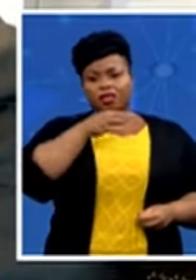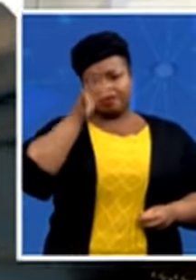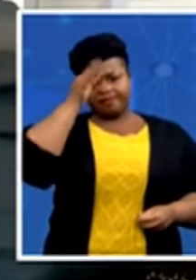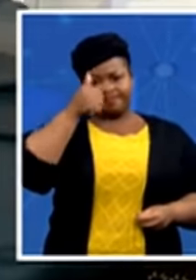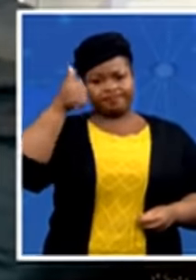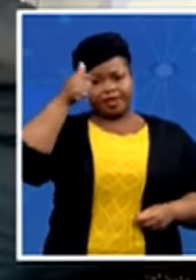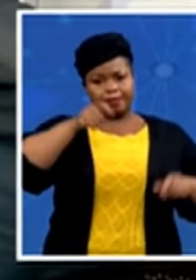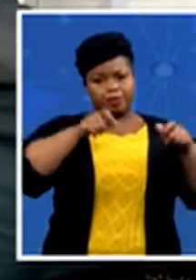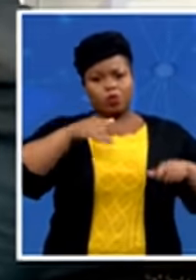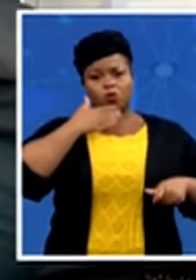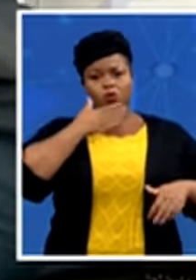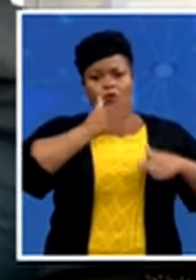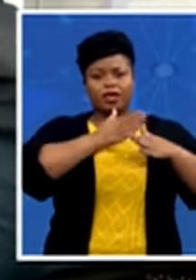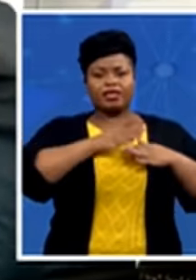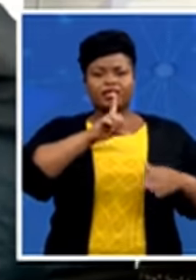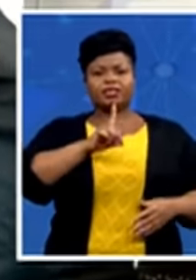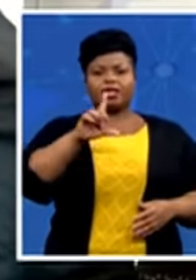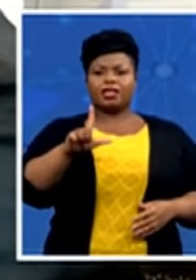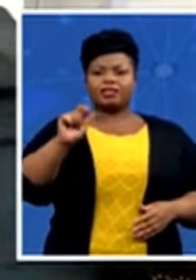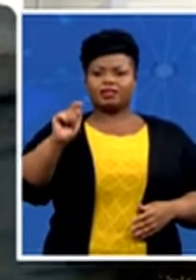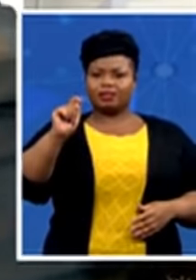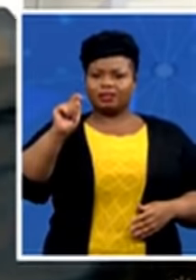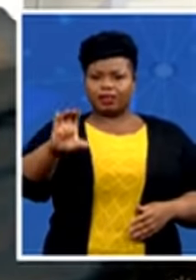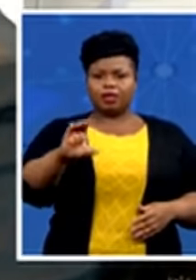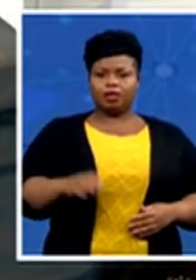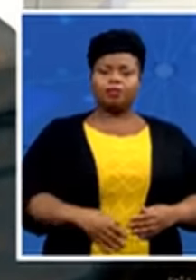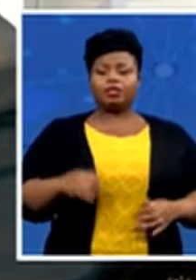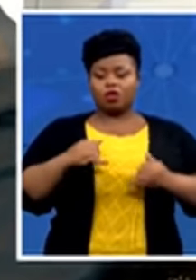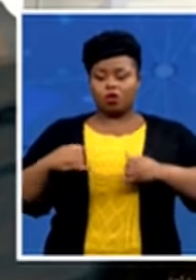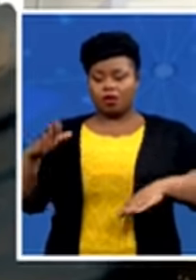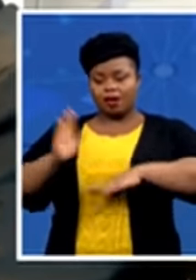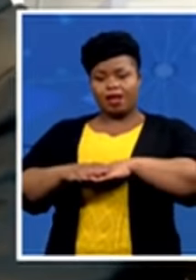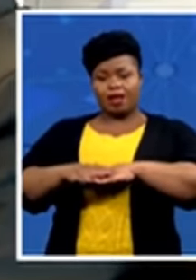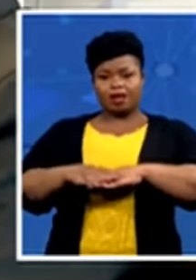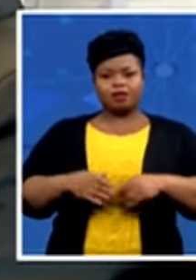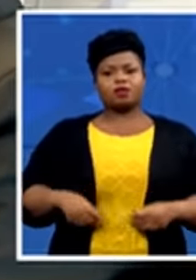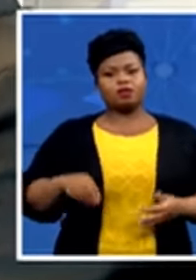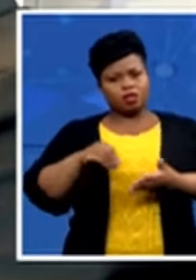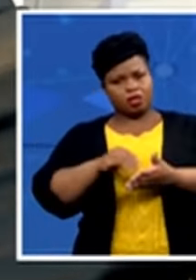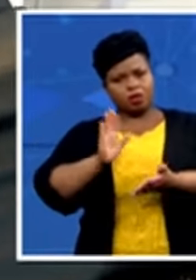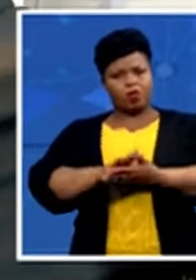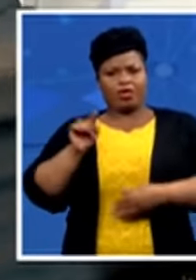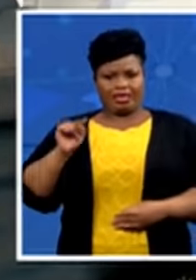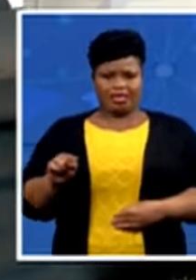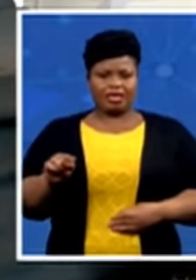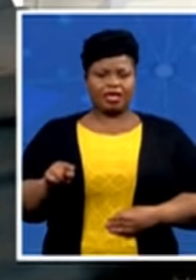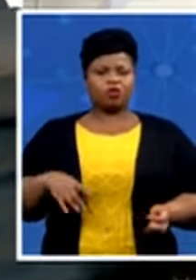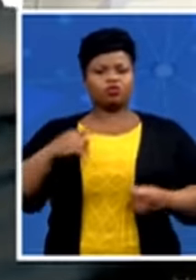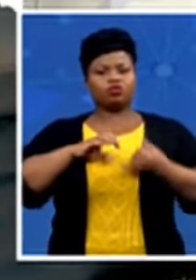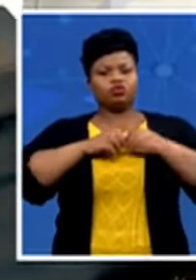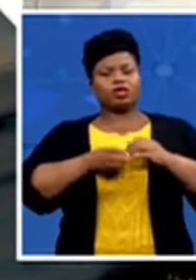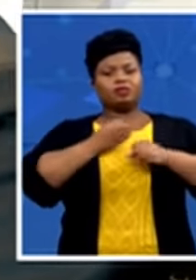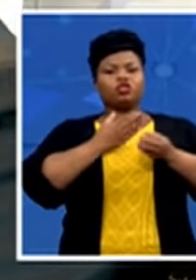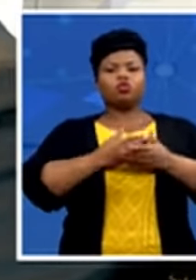DLTCs. So the issue of the online and online picking is taking that human element out, so that the issue